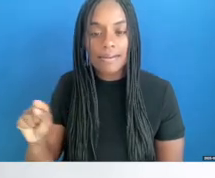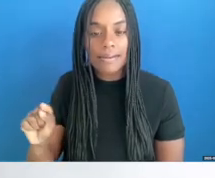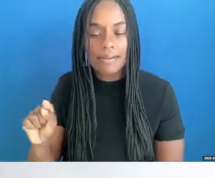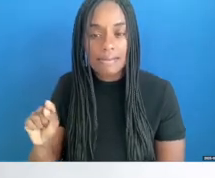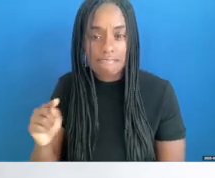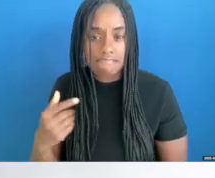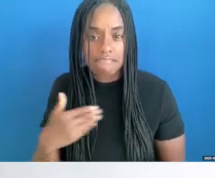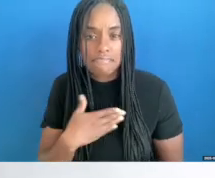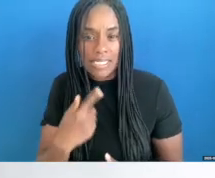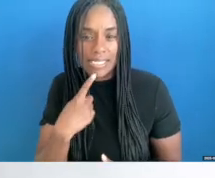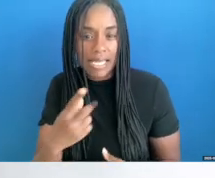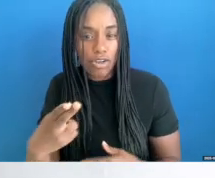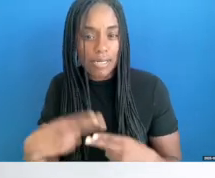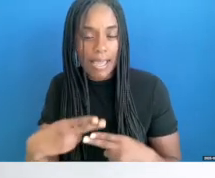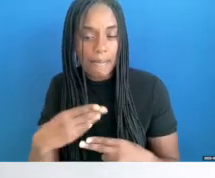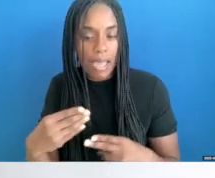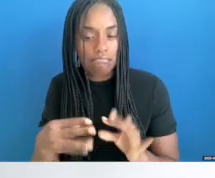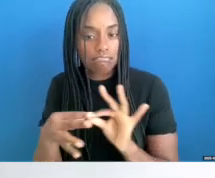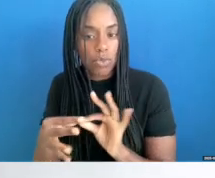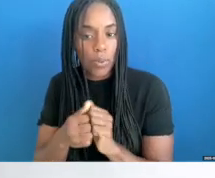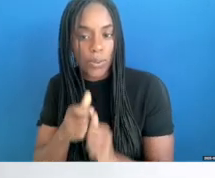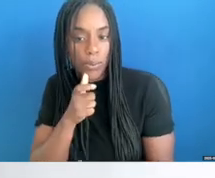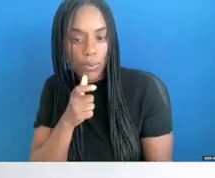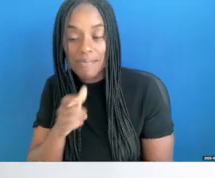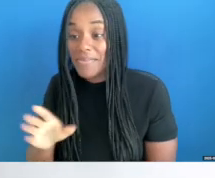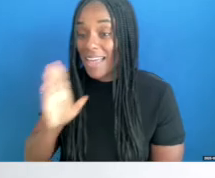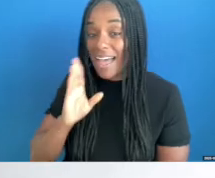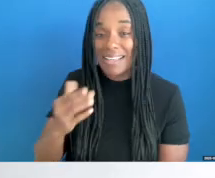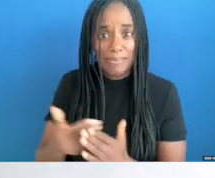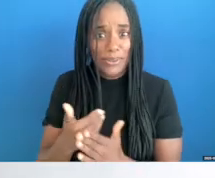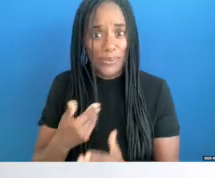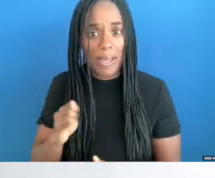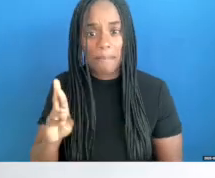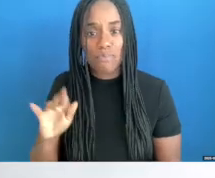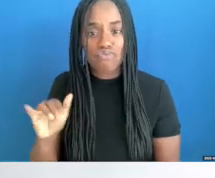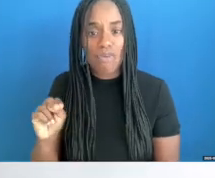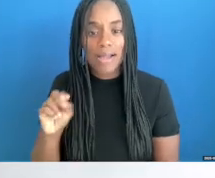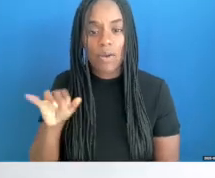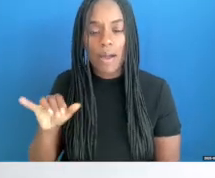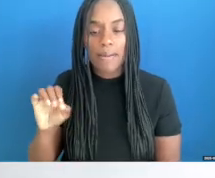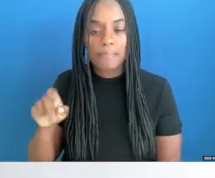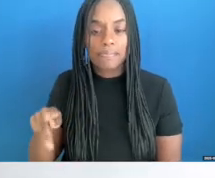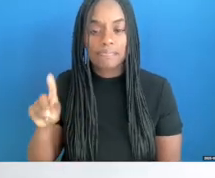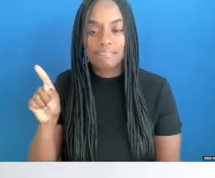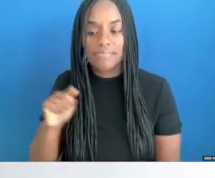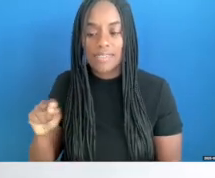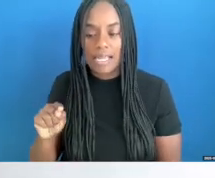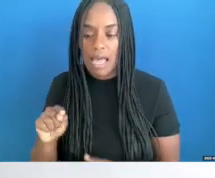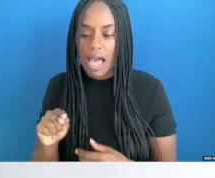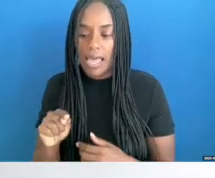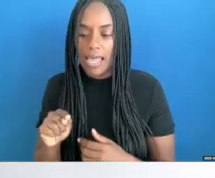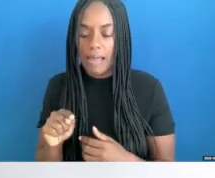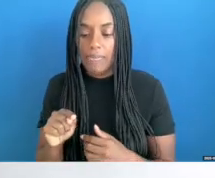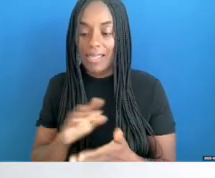Please state your name and affiliation. Yes, thank you. Hi, I'm new to this. My name is Brian Yepes. I'm the Clean Mobility Coordinator with the Hopland Band of Pomo